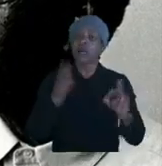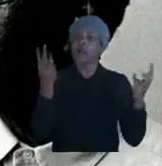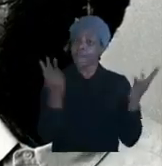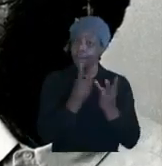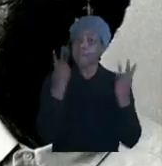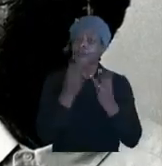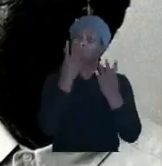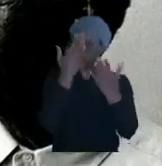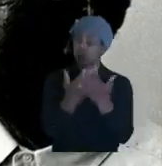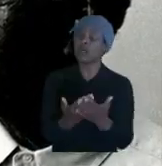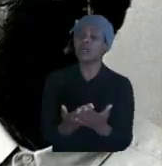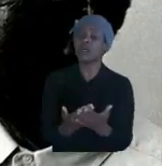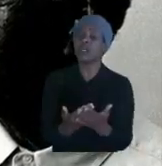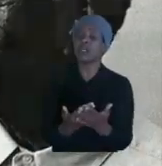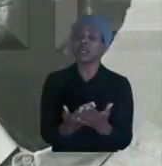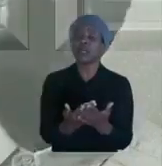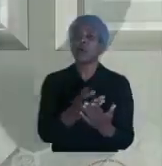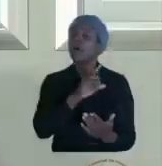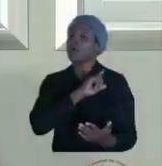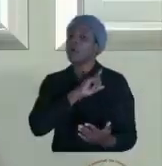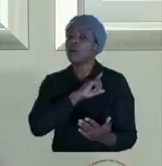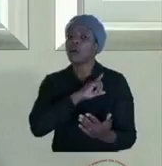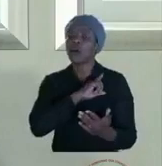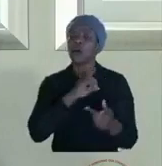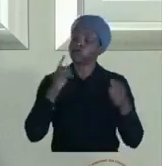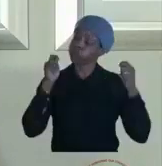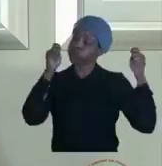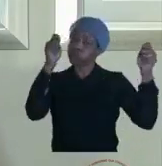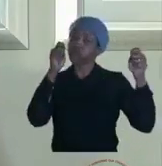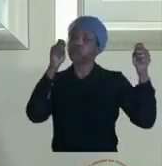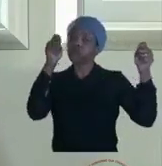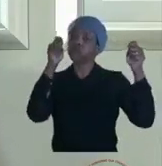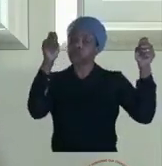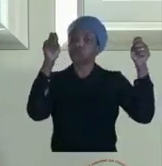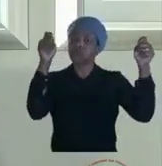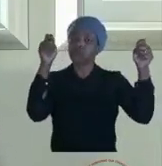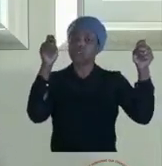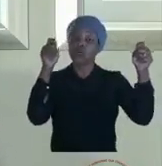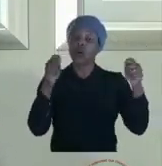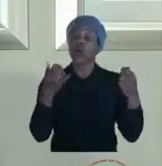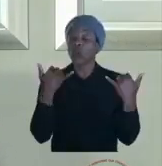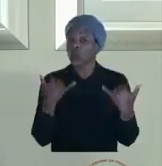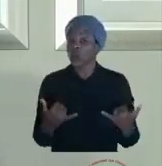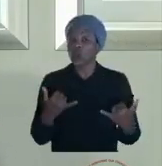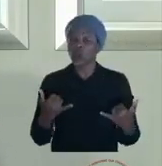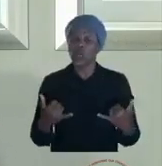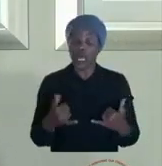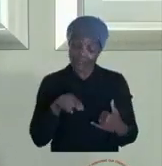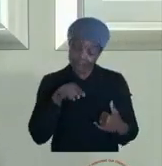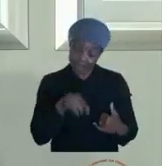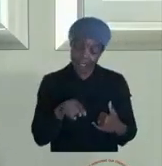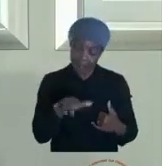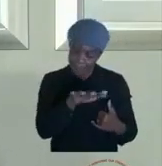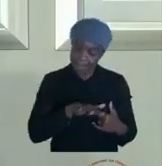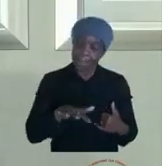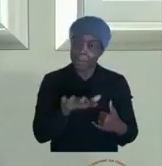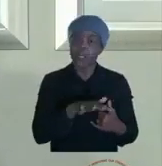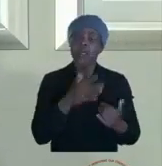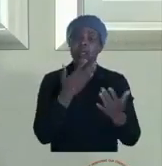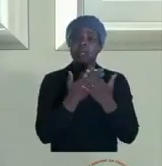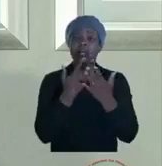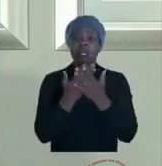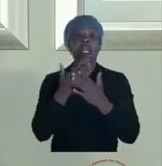the banners of freedom. And Freedom Park is today humbled to be a location in which